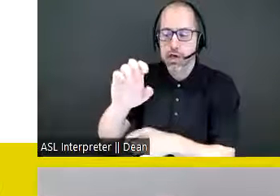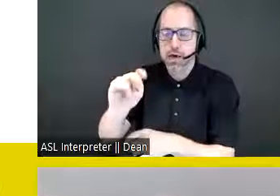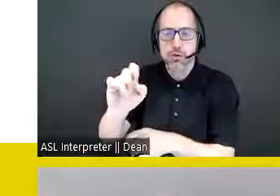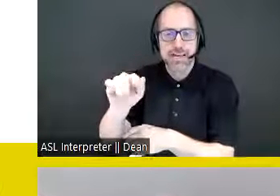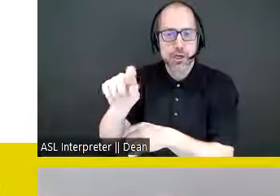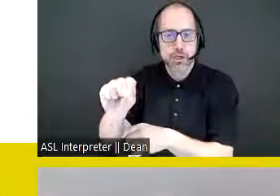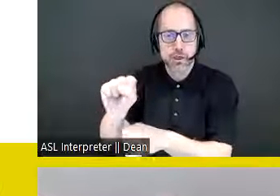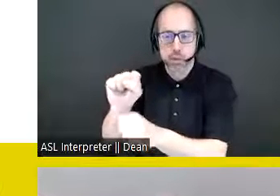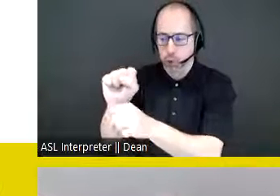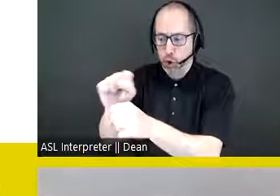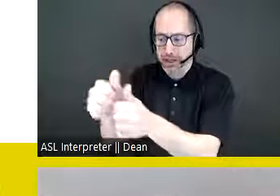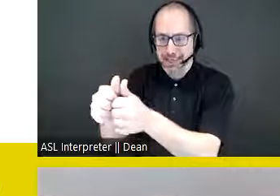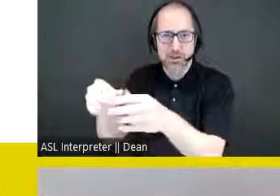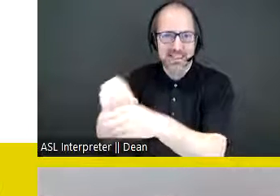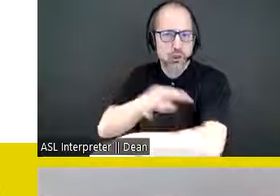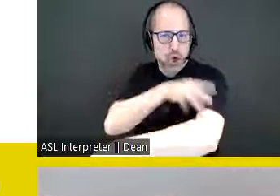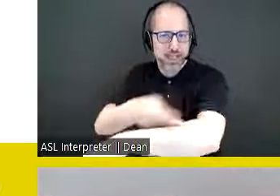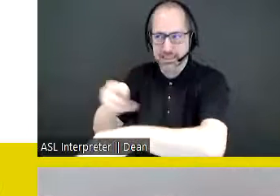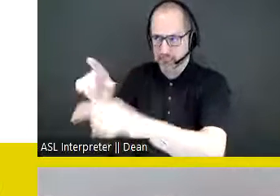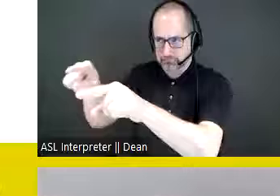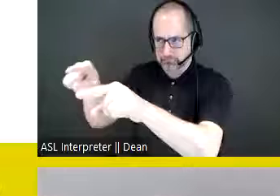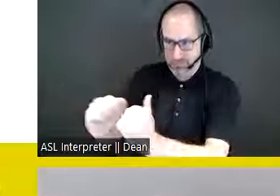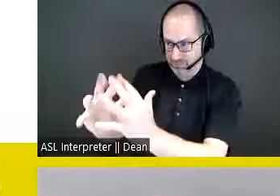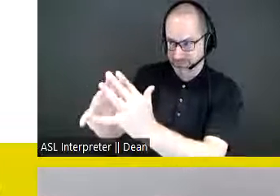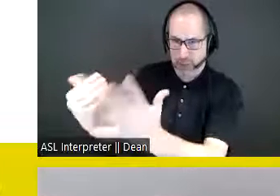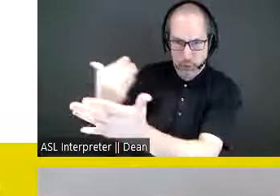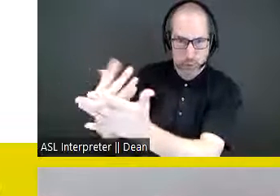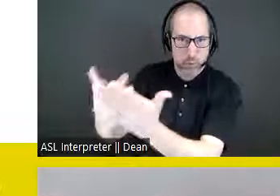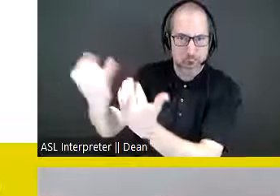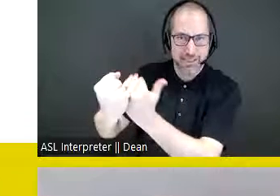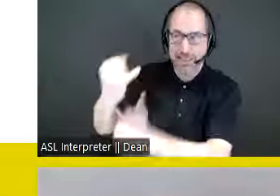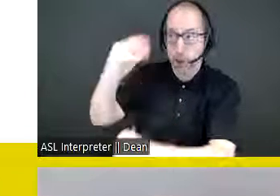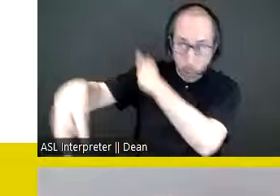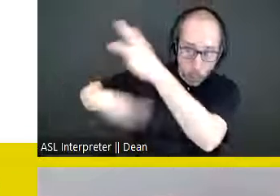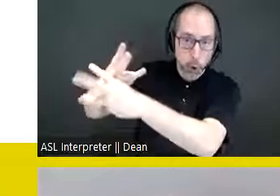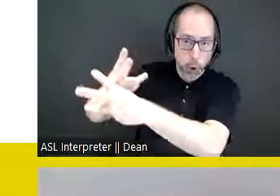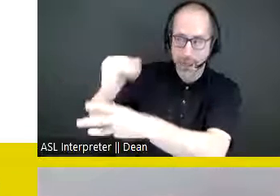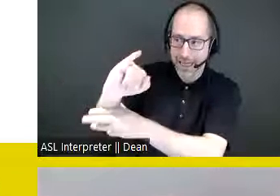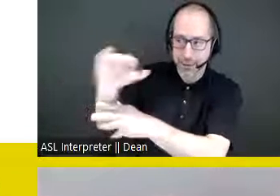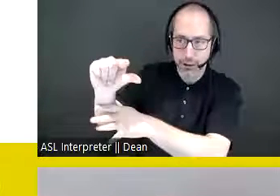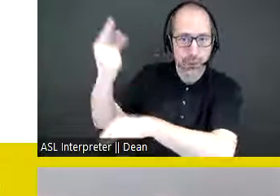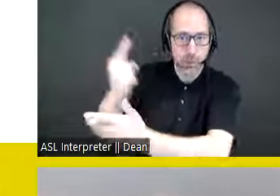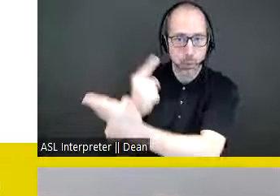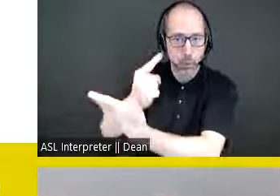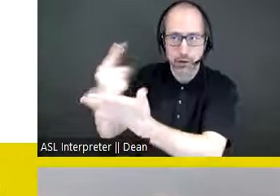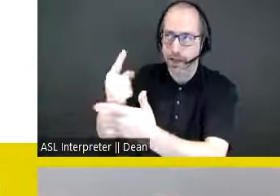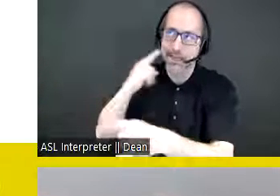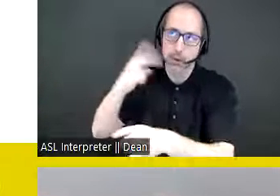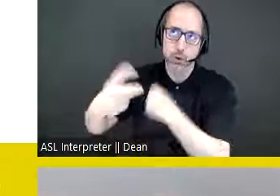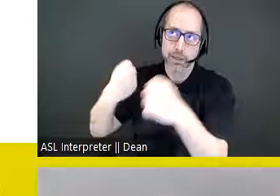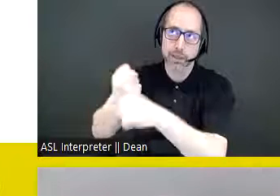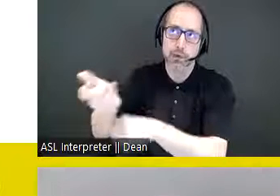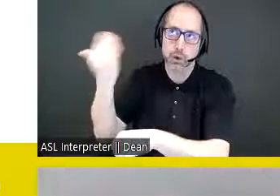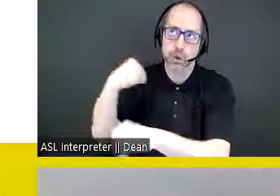Scotland, and they had piloted a global IG week, I think 2 years ago, just